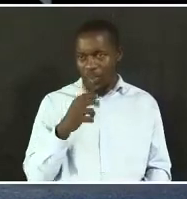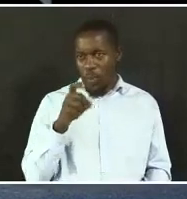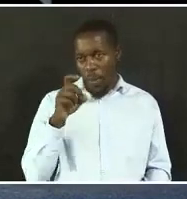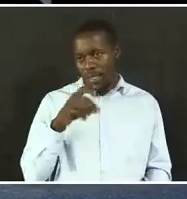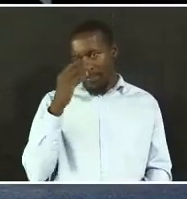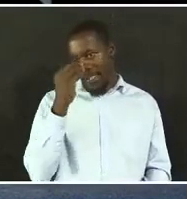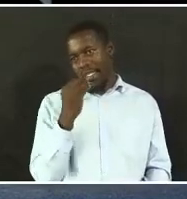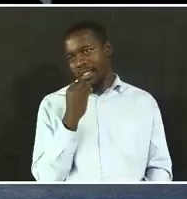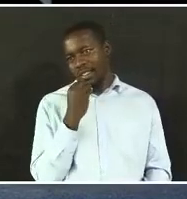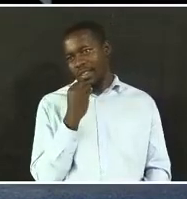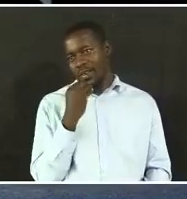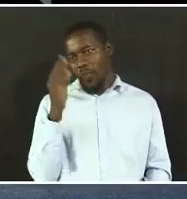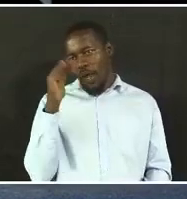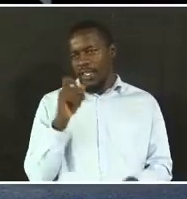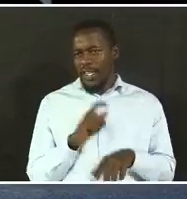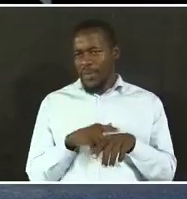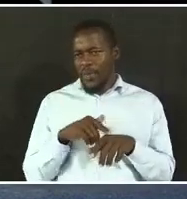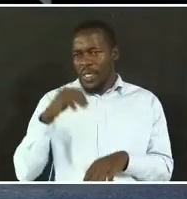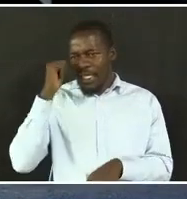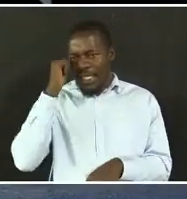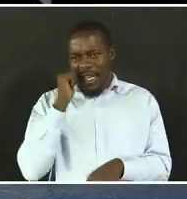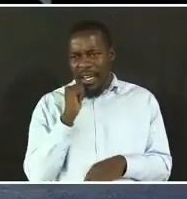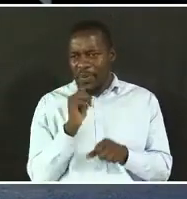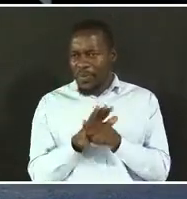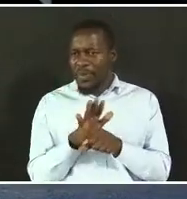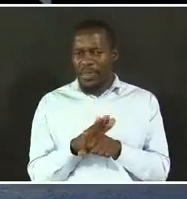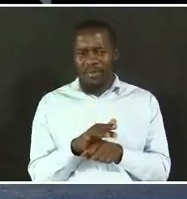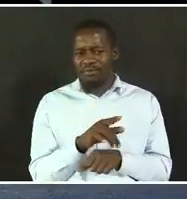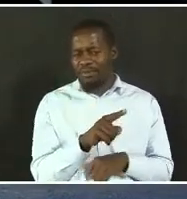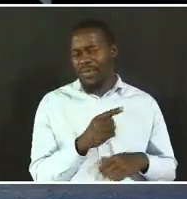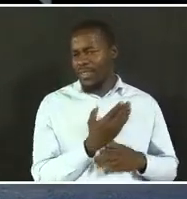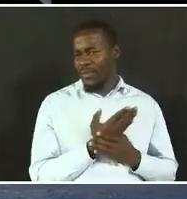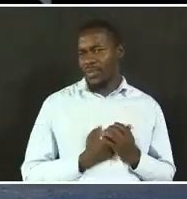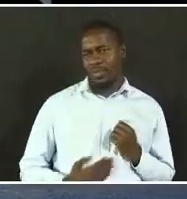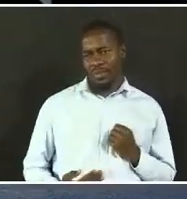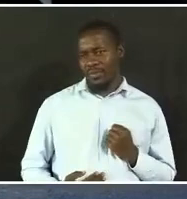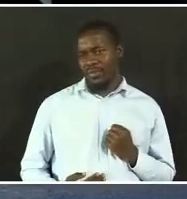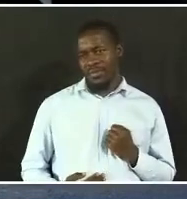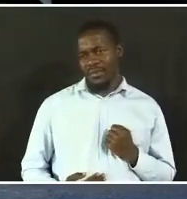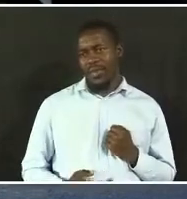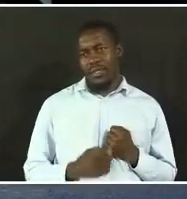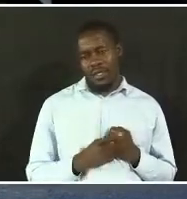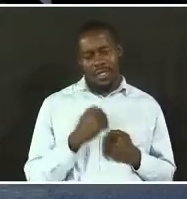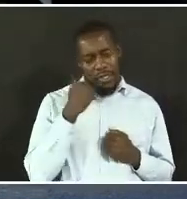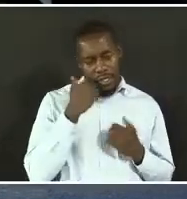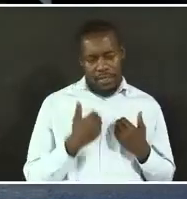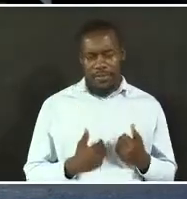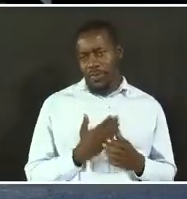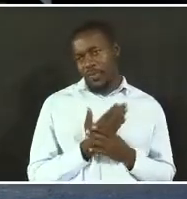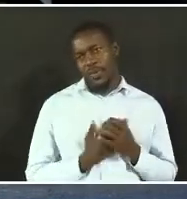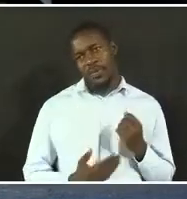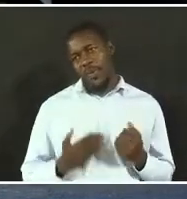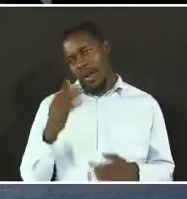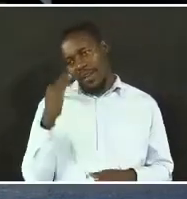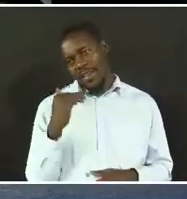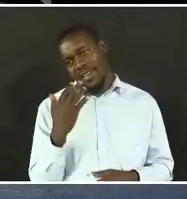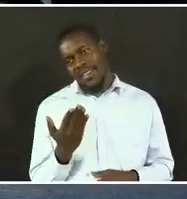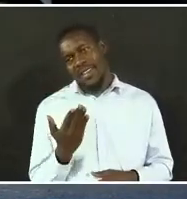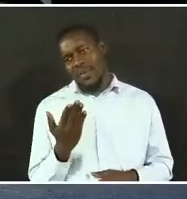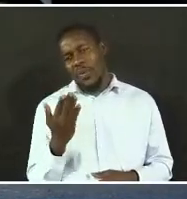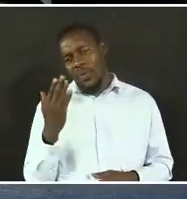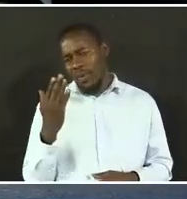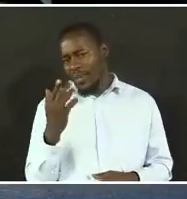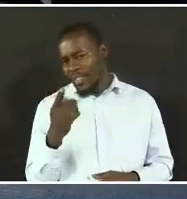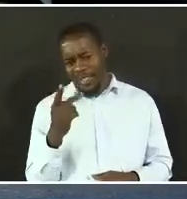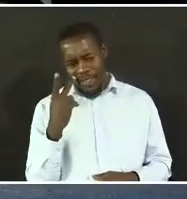need to acquire. Be empathetic. Are you genuine with yourself? Or you are pretending? Because some of us,